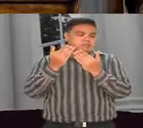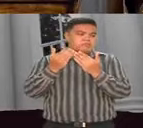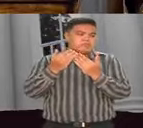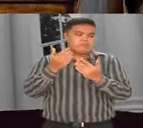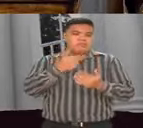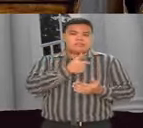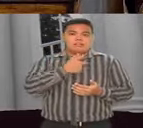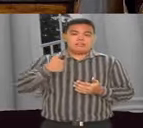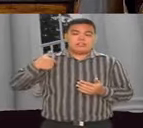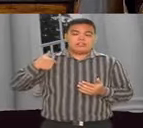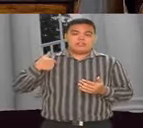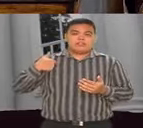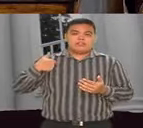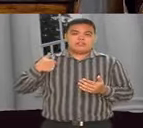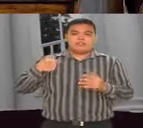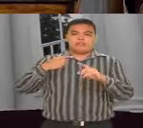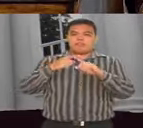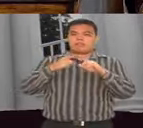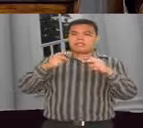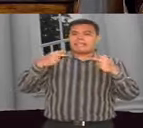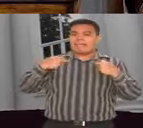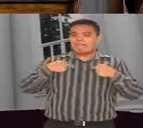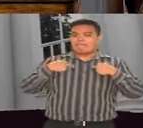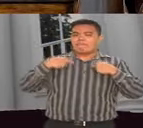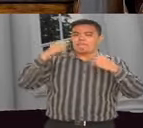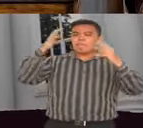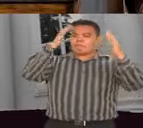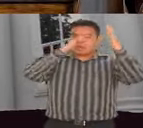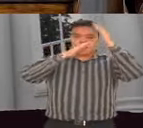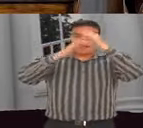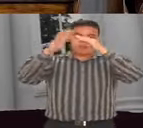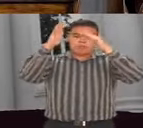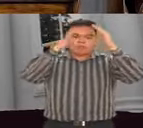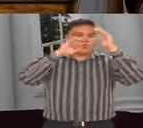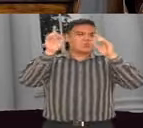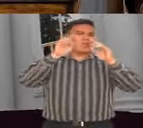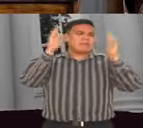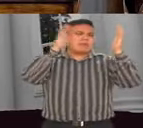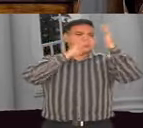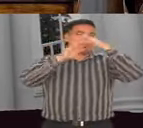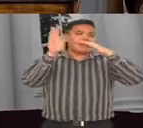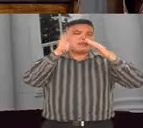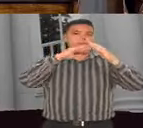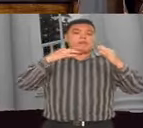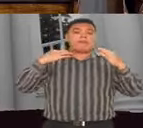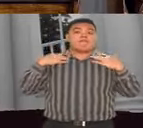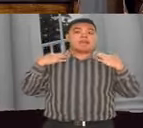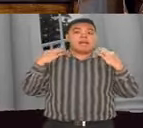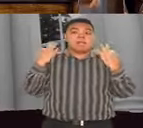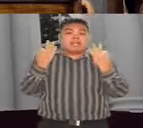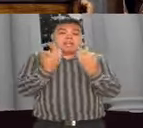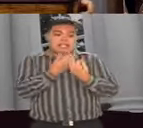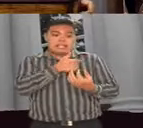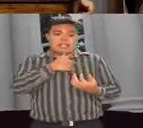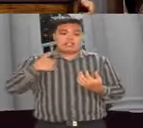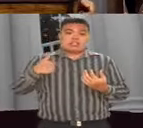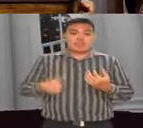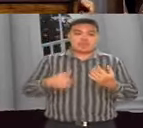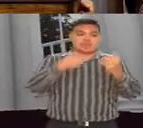si Gideon, pero naay problema. Ang iyang pamilya, idol worshiper.